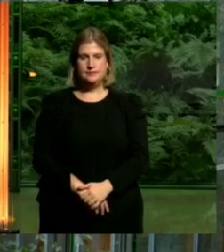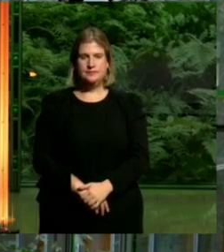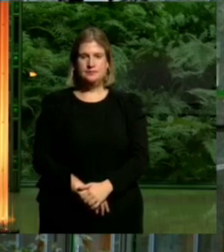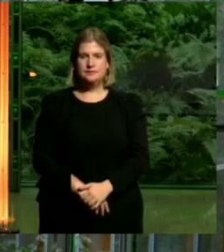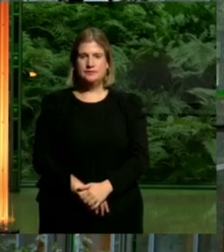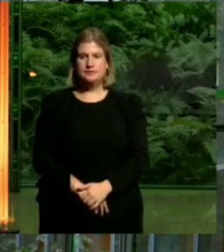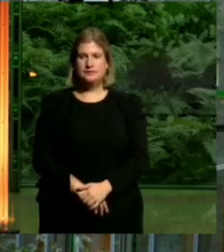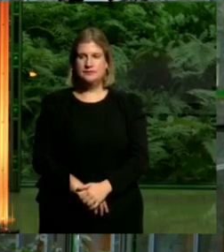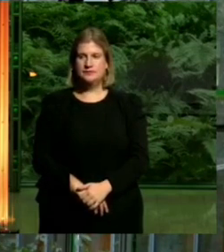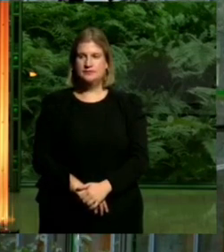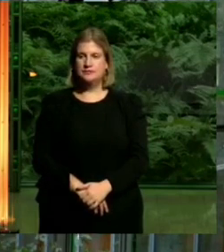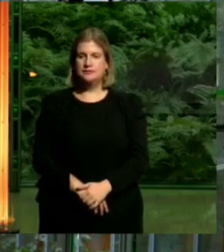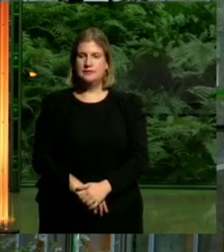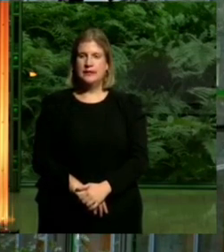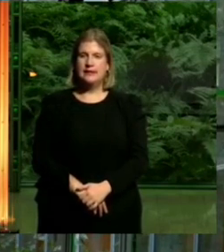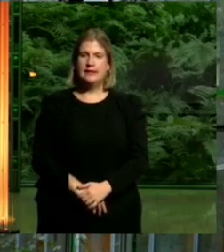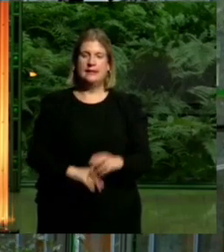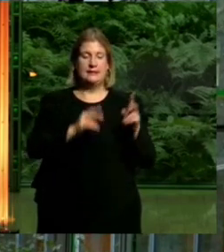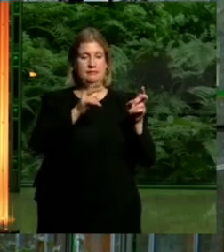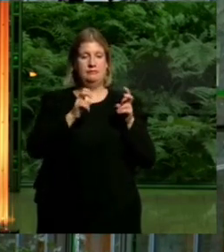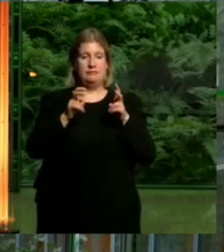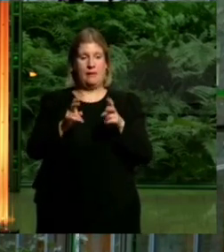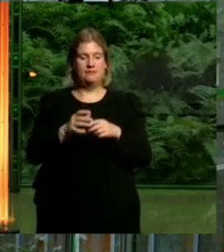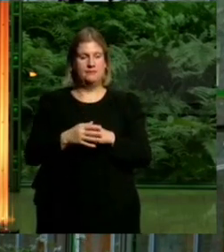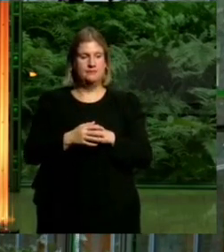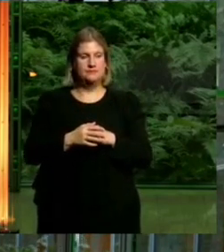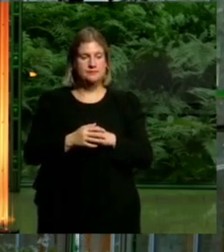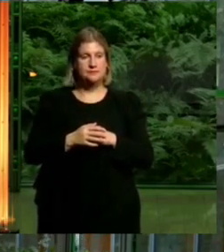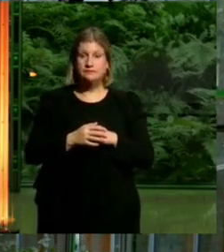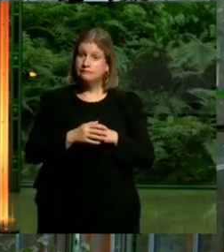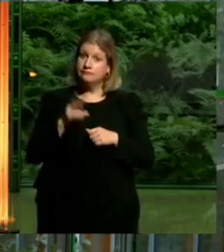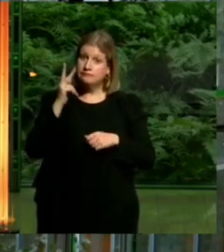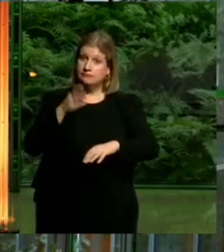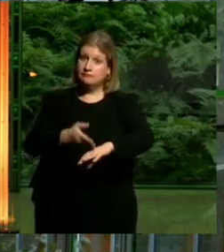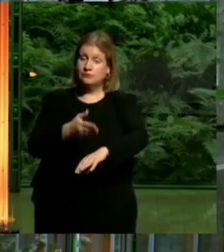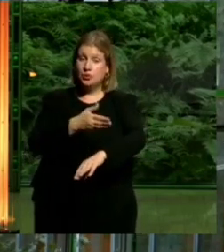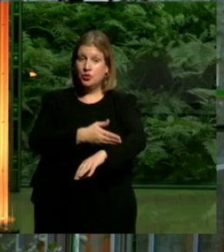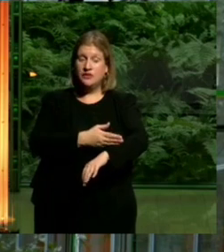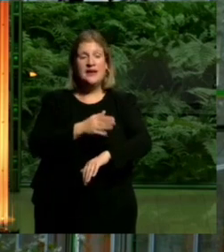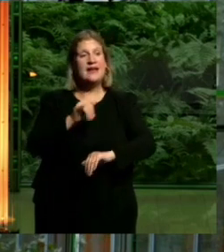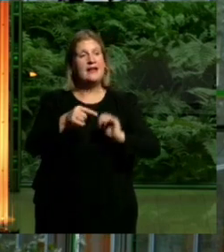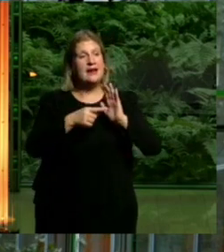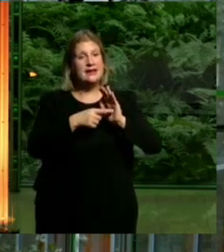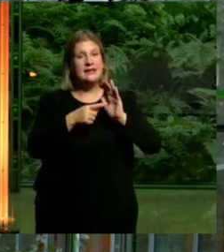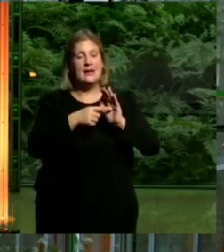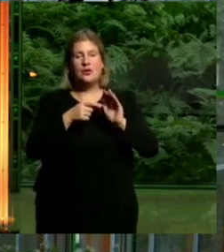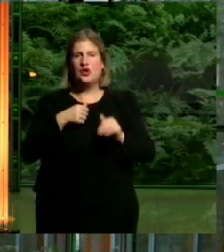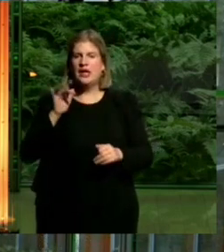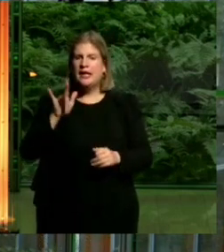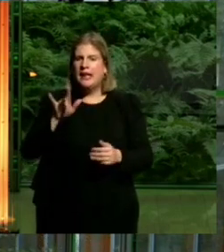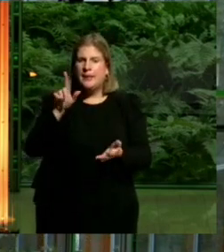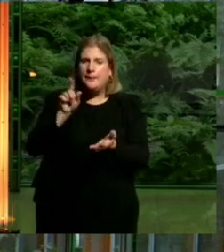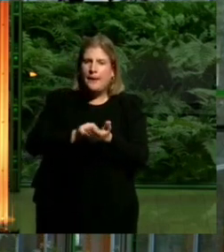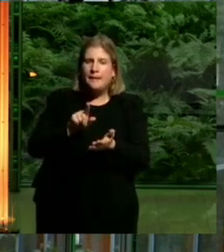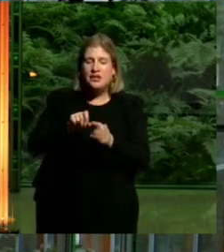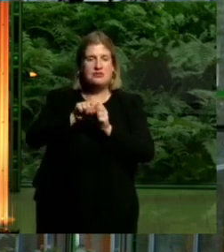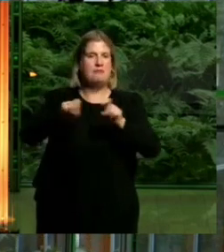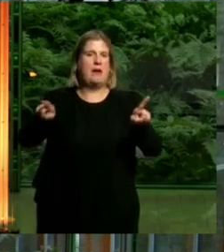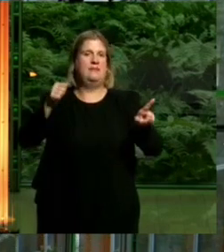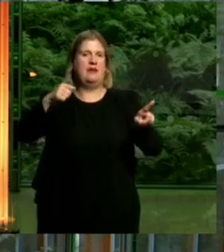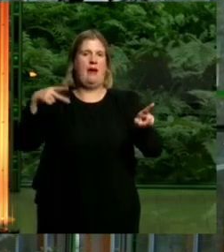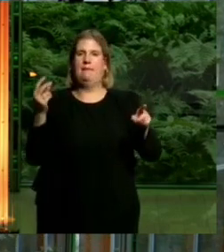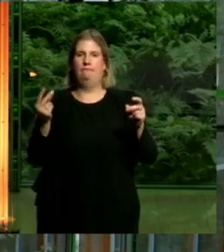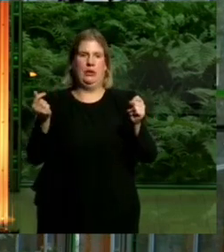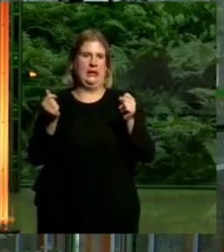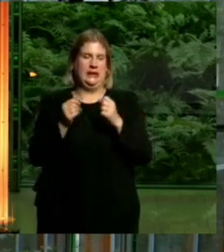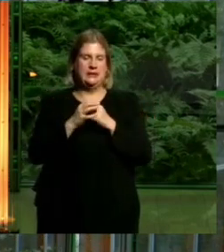All right, so now let me paste this, and now you can see it improved it. So here's an example, and you can hit that publish button again and deploy this app very